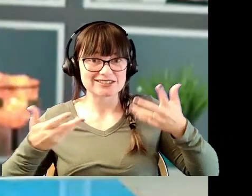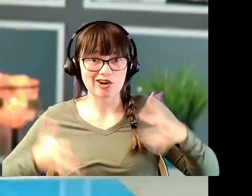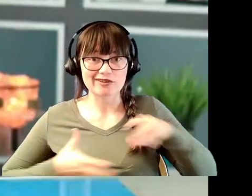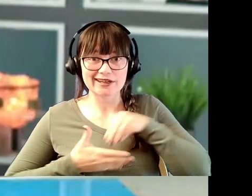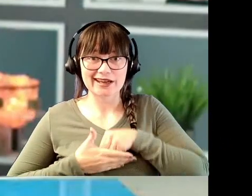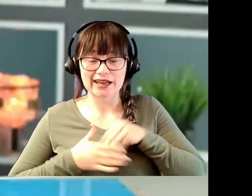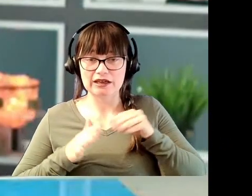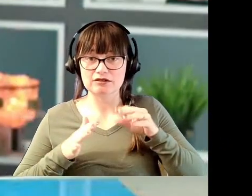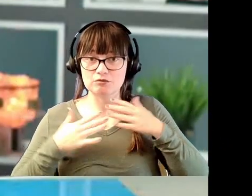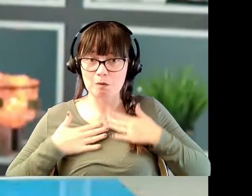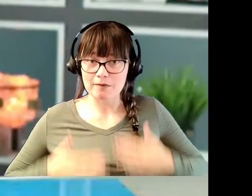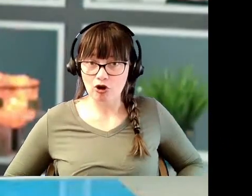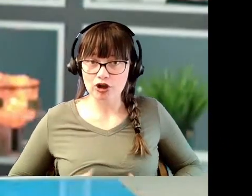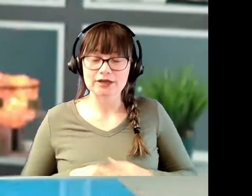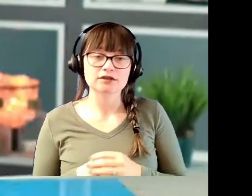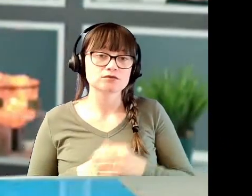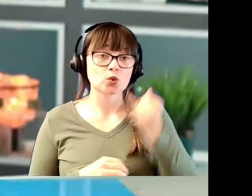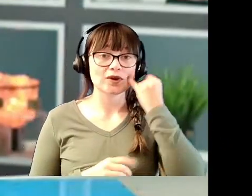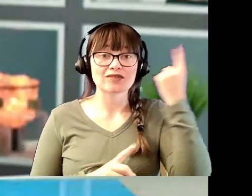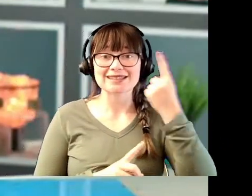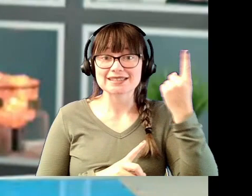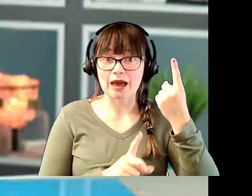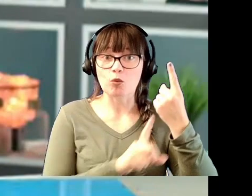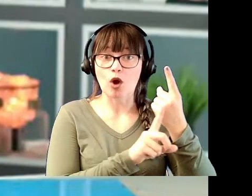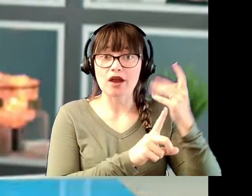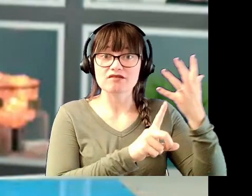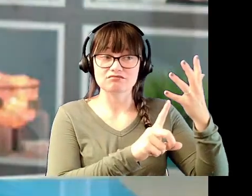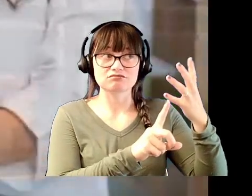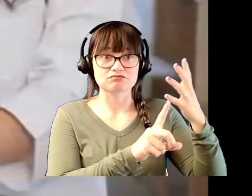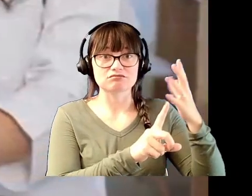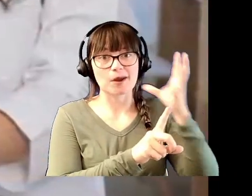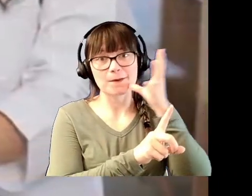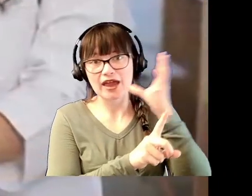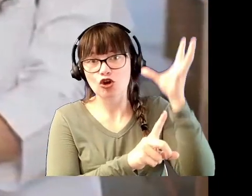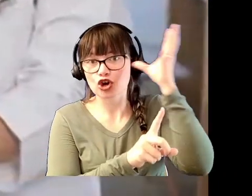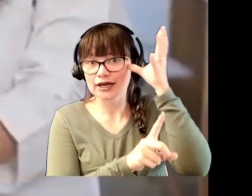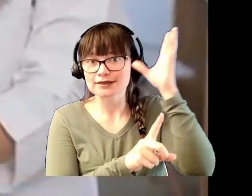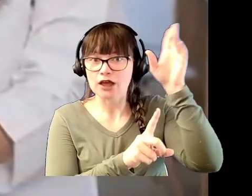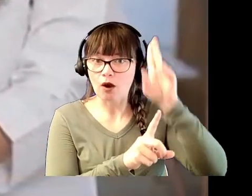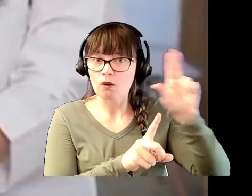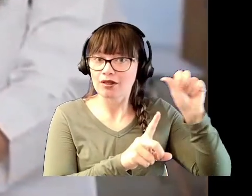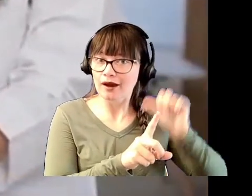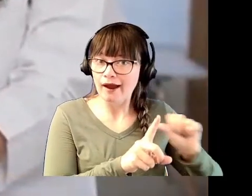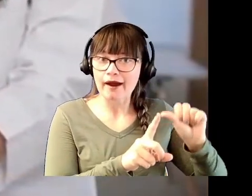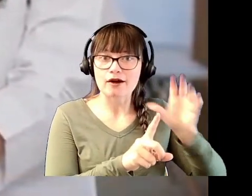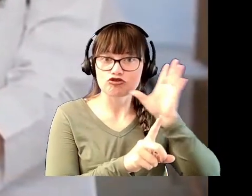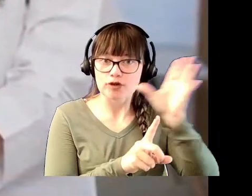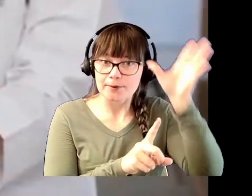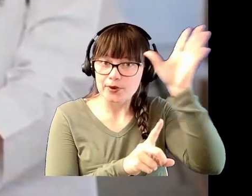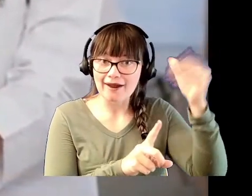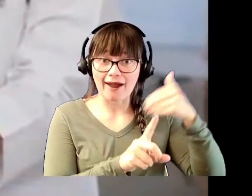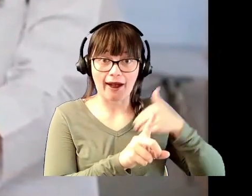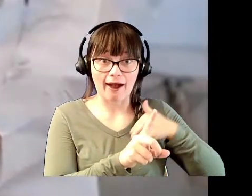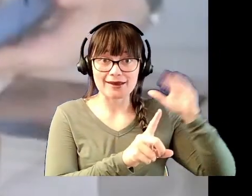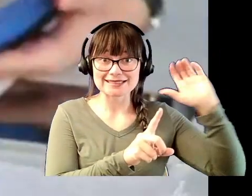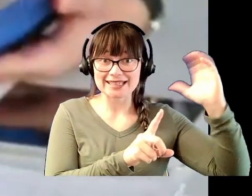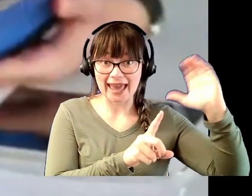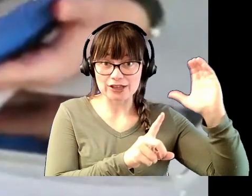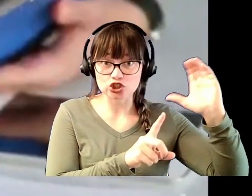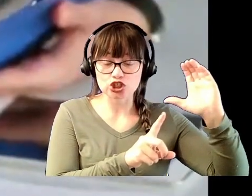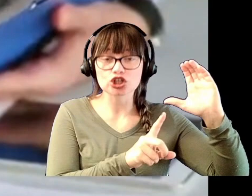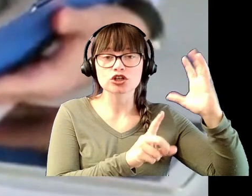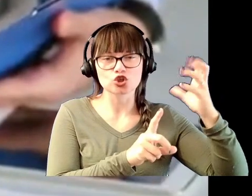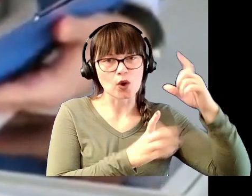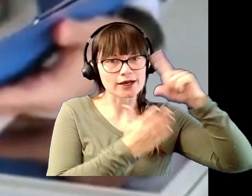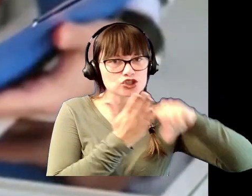family has a certain type of cancer, it's a really good idea, to be tested for that same type of cancer and to go in and get those checks